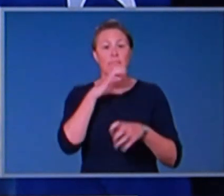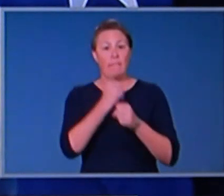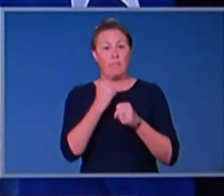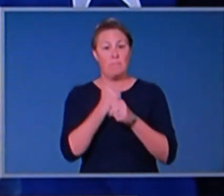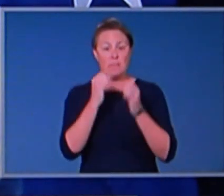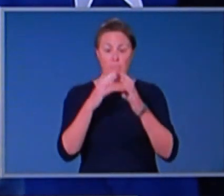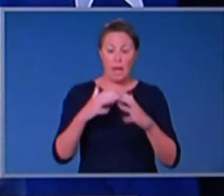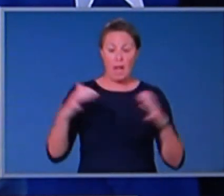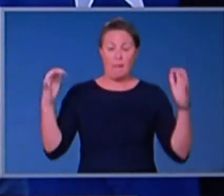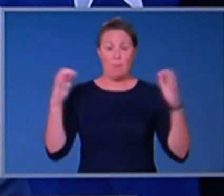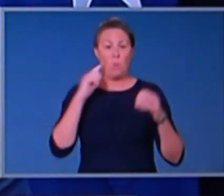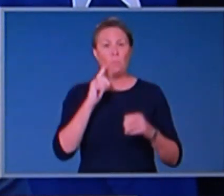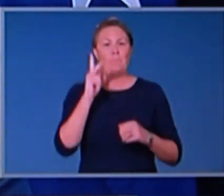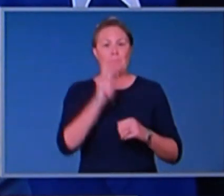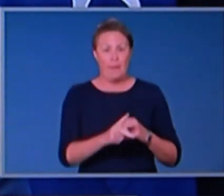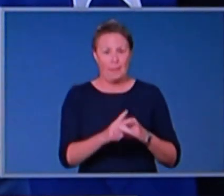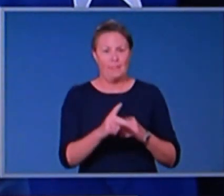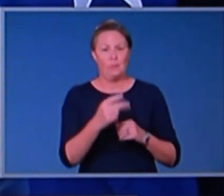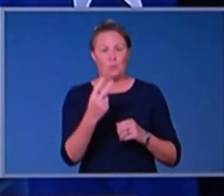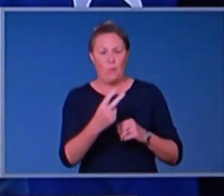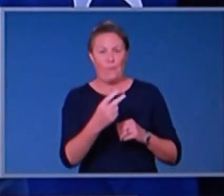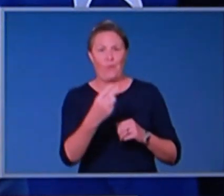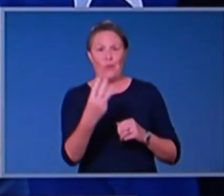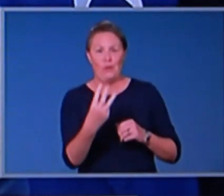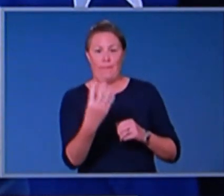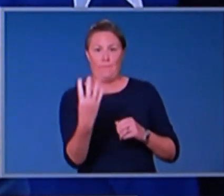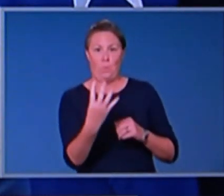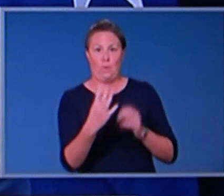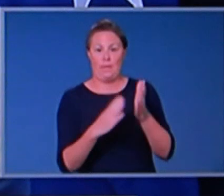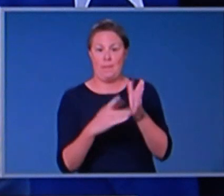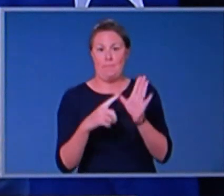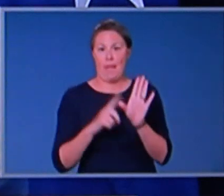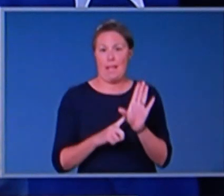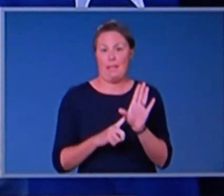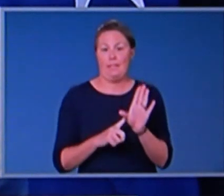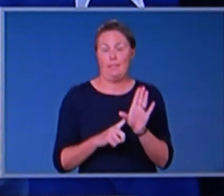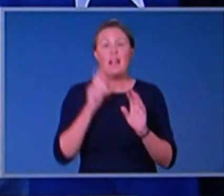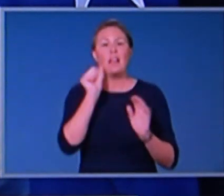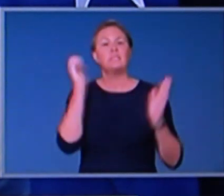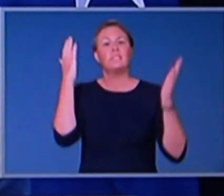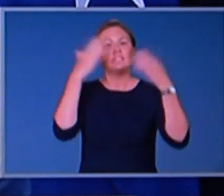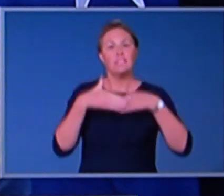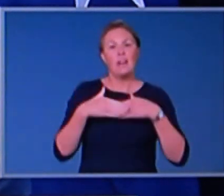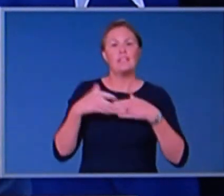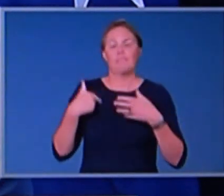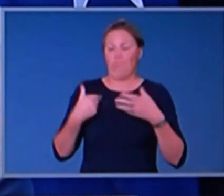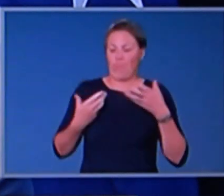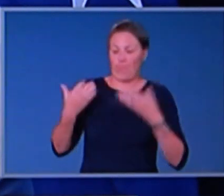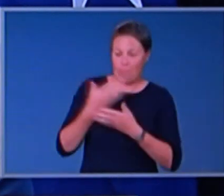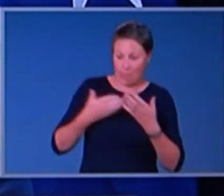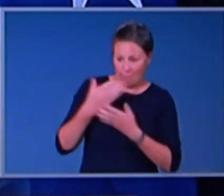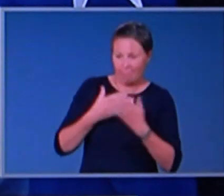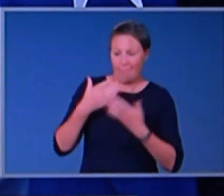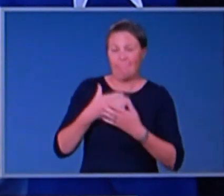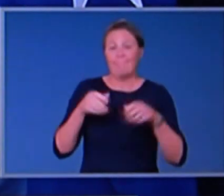I met with the opposition last night at our regular weekly get-together. On the Wednesday of that week, there will